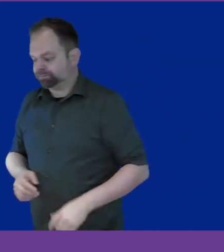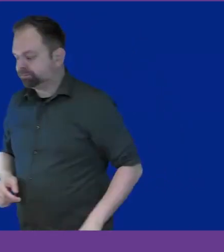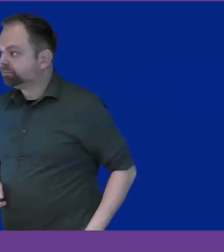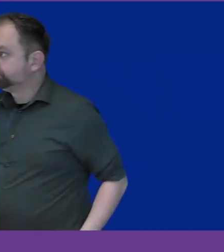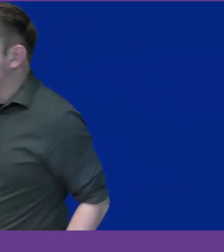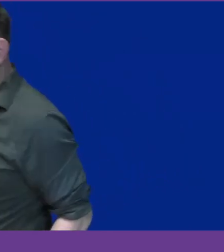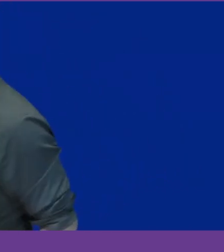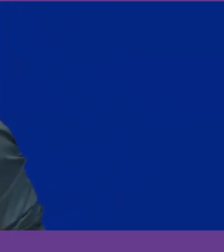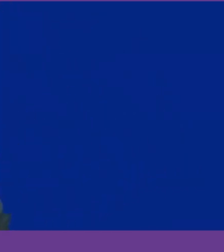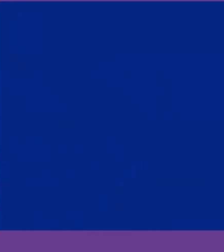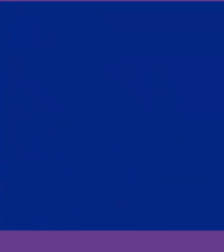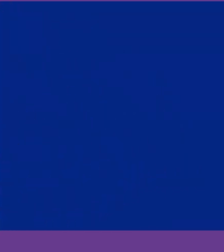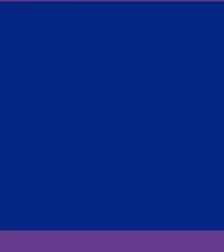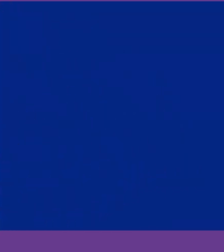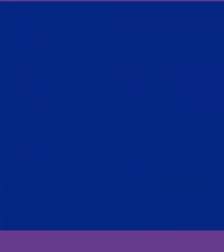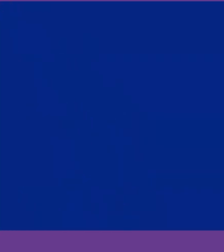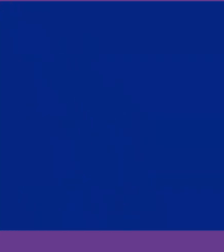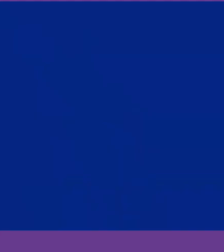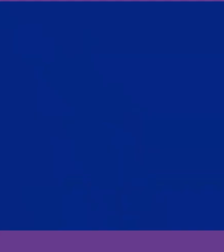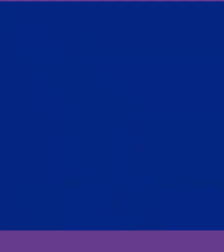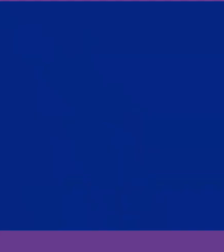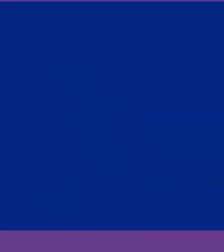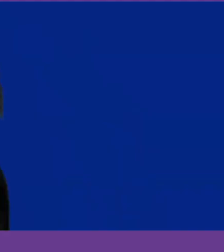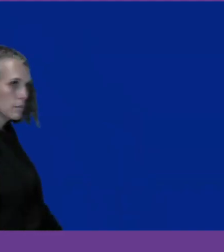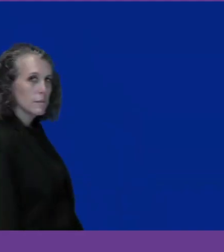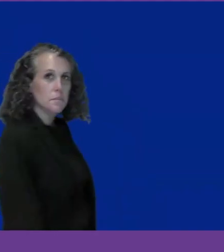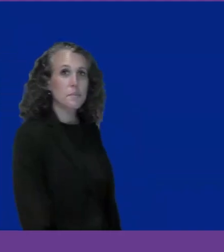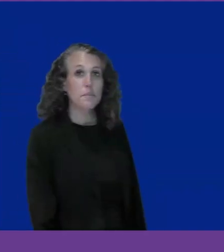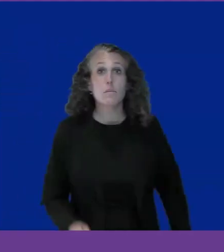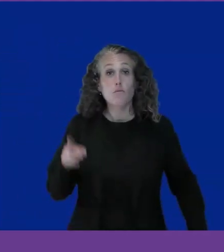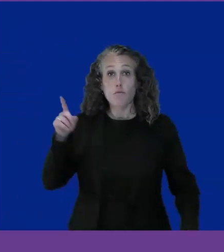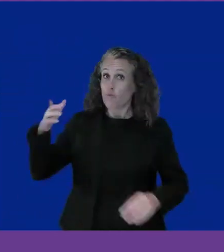Our Irish colleague said they are prepared to ask some awkward questions.